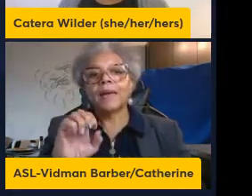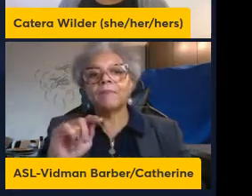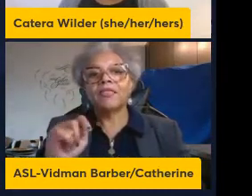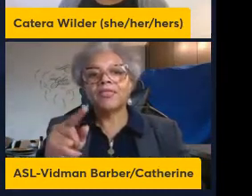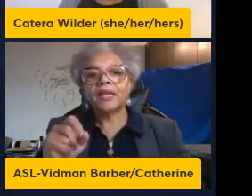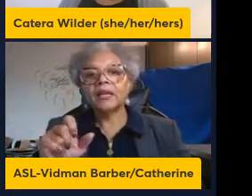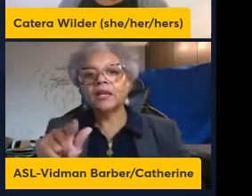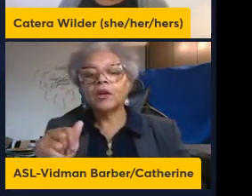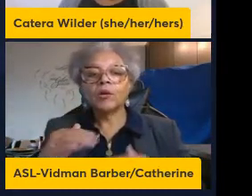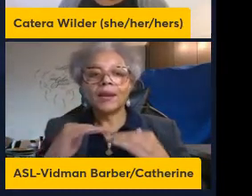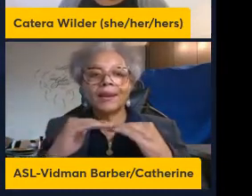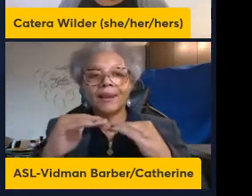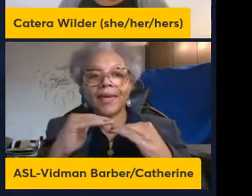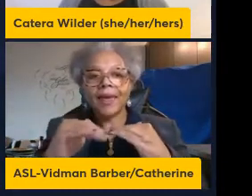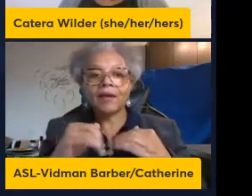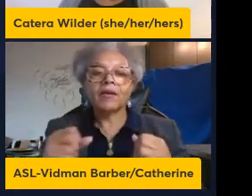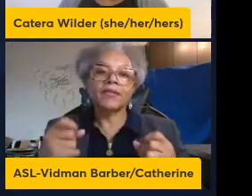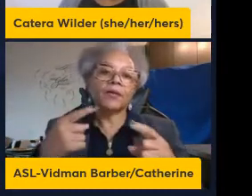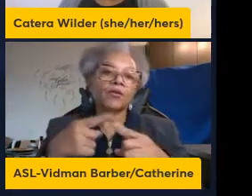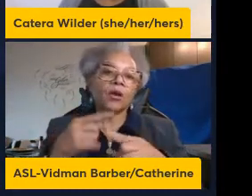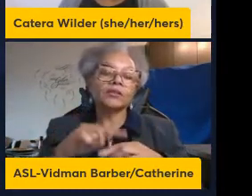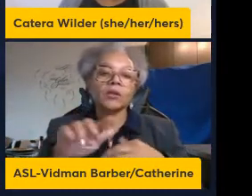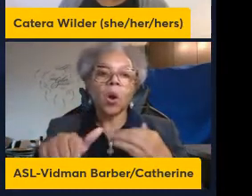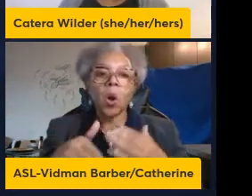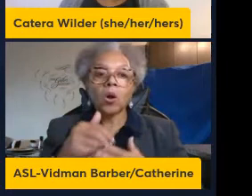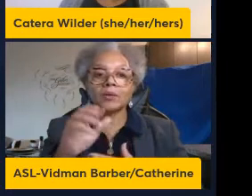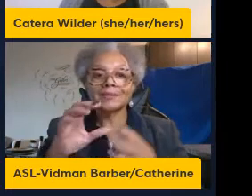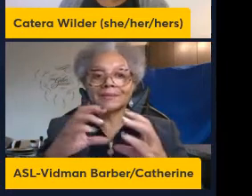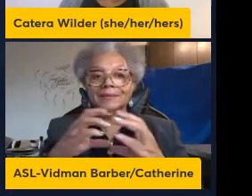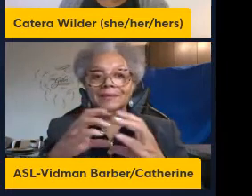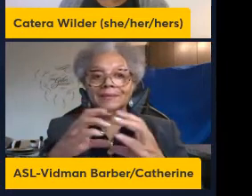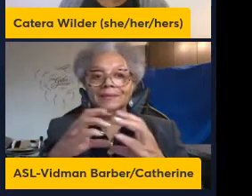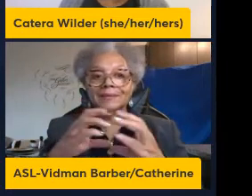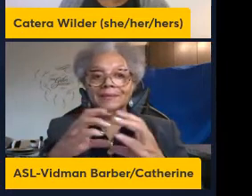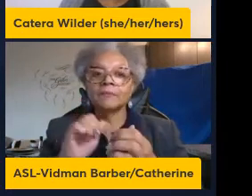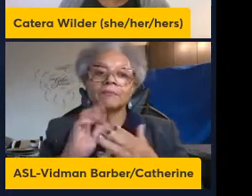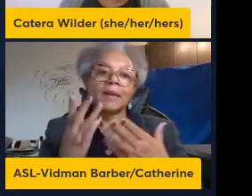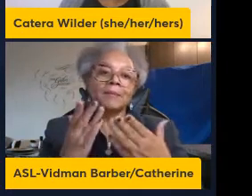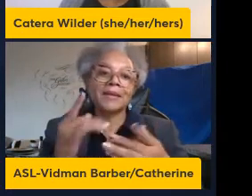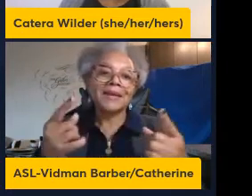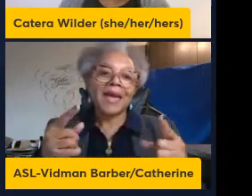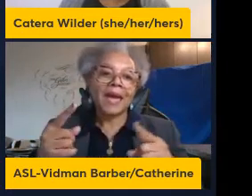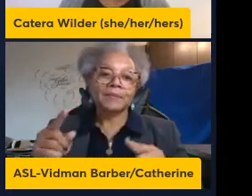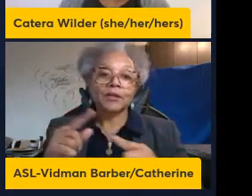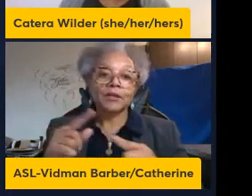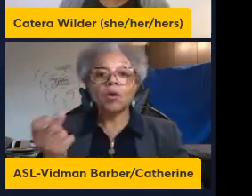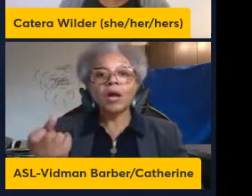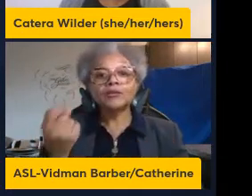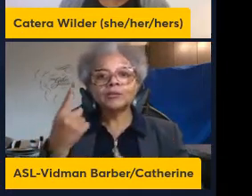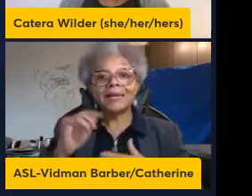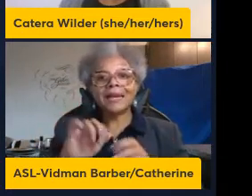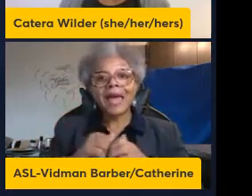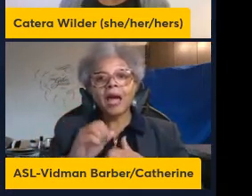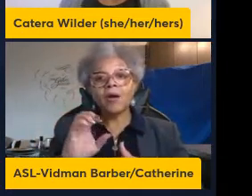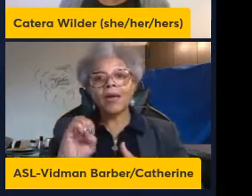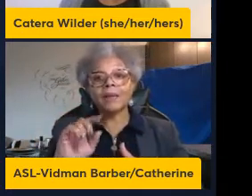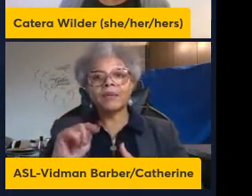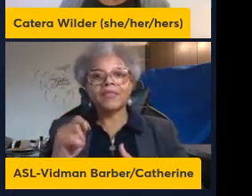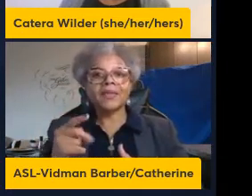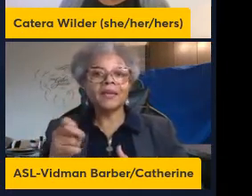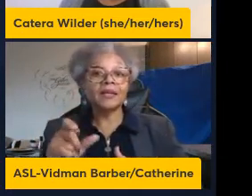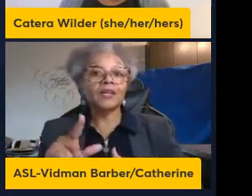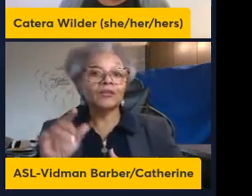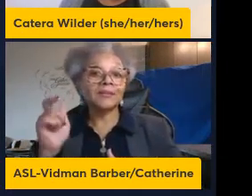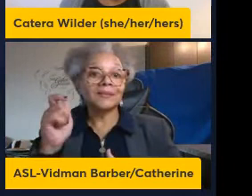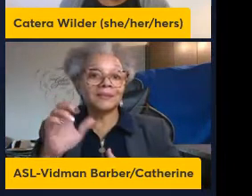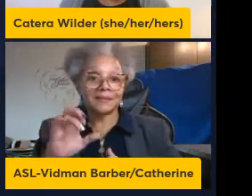again, this crosstalk between just all cells within the immune response could be happening. So understanding how the epithelial cells in particular regulate that, I